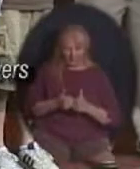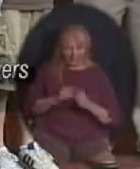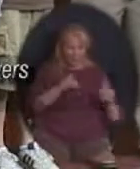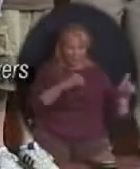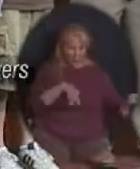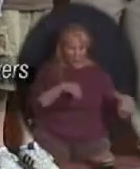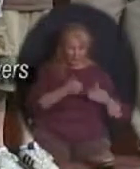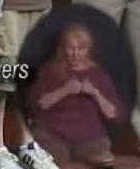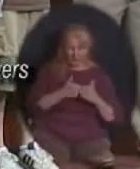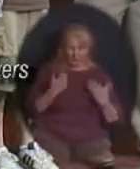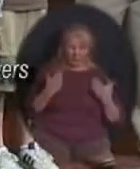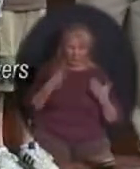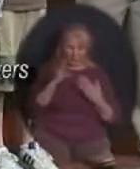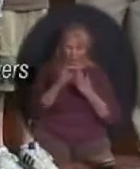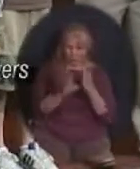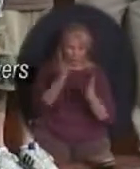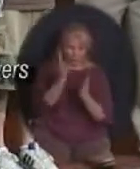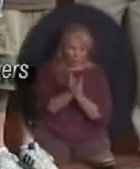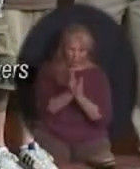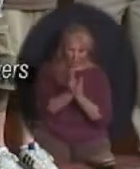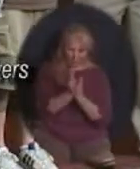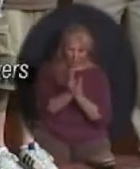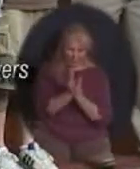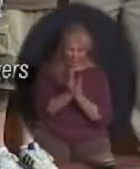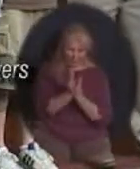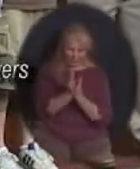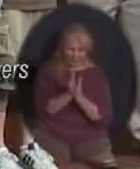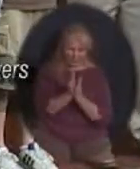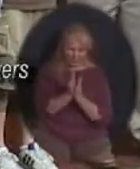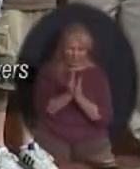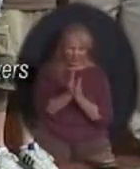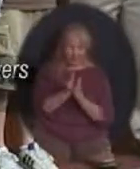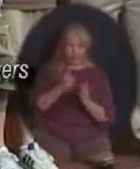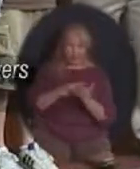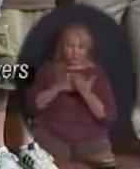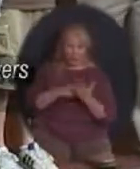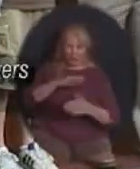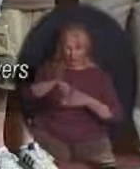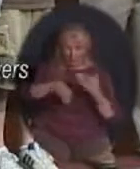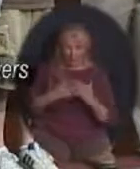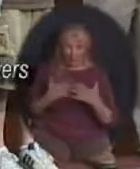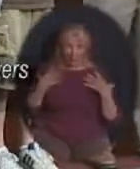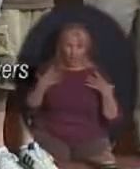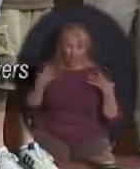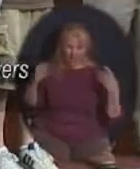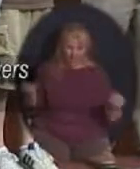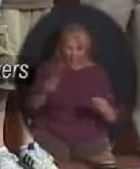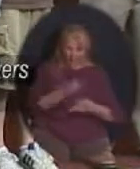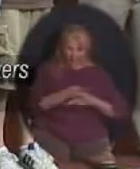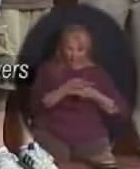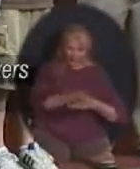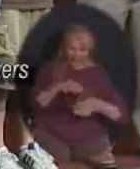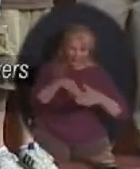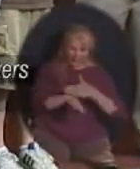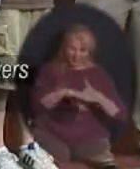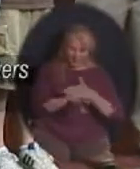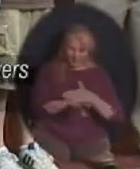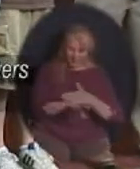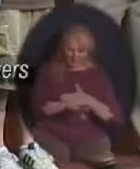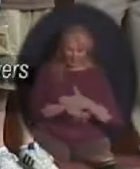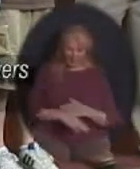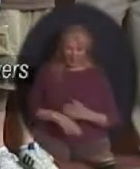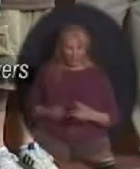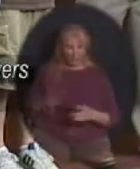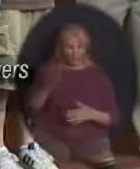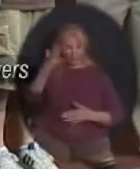of healthcare access. That's pretty impressive. They created a booklet demonstrating their use of the 6 steps of creative